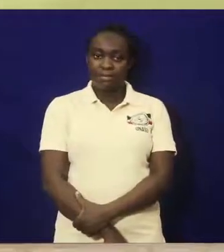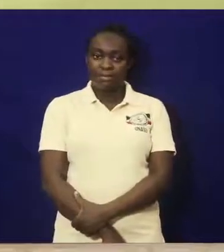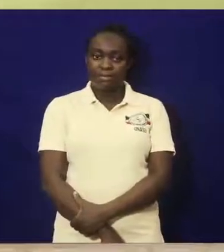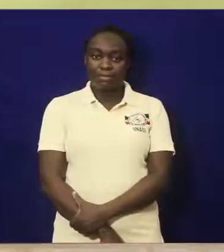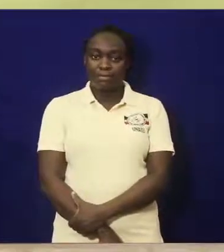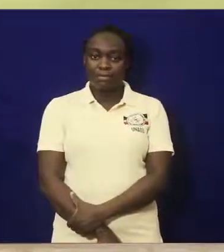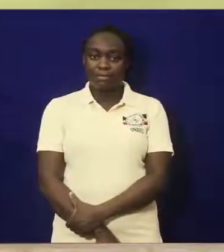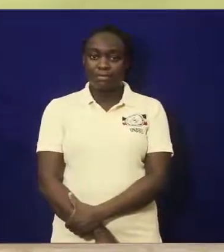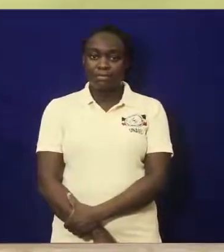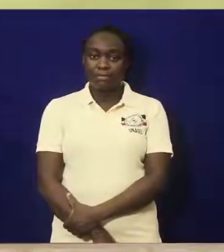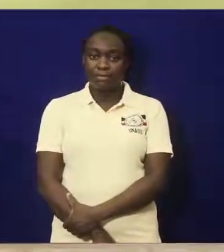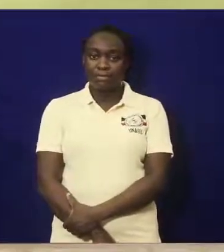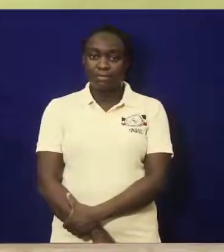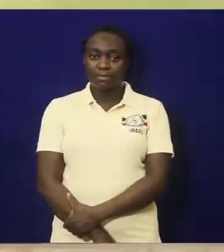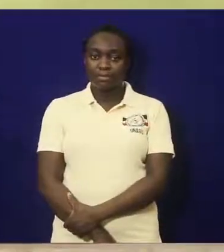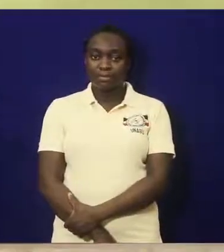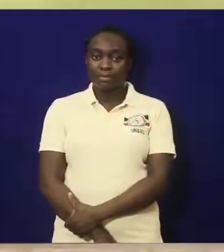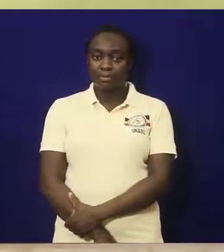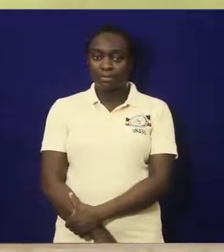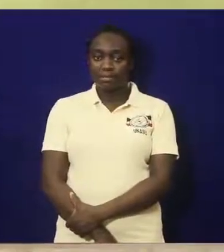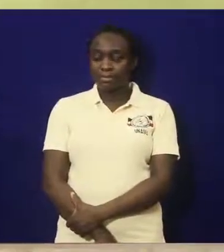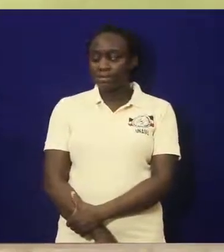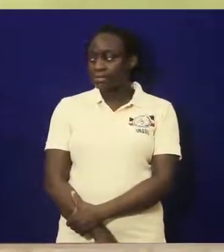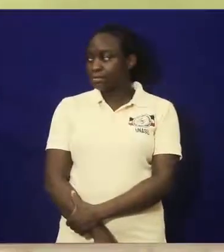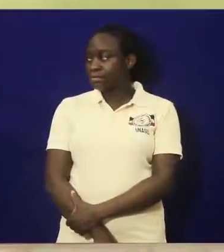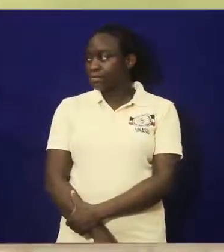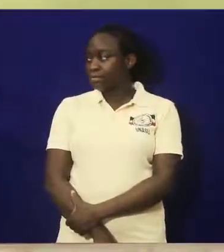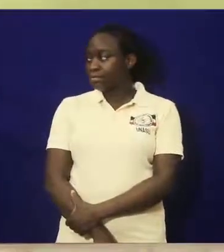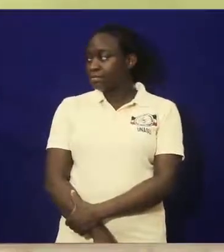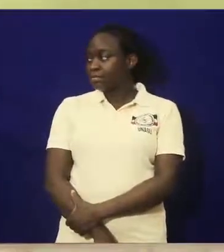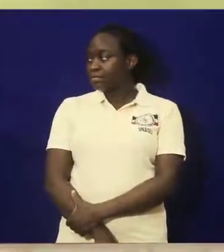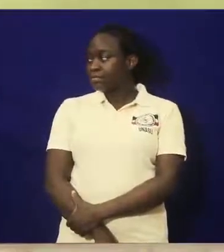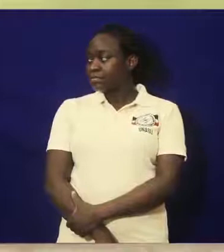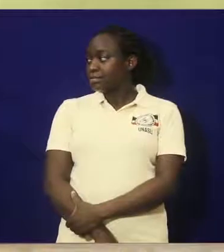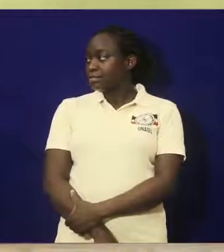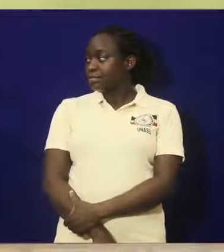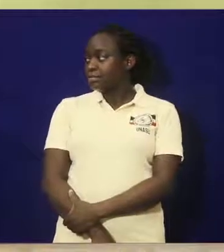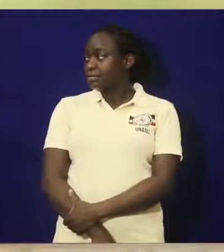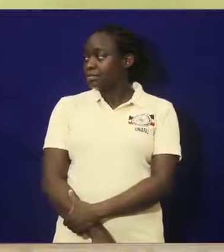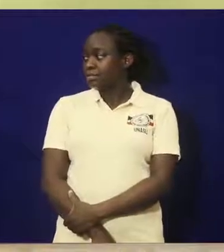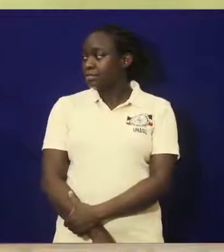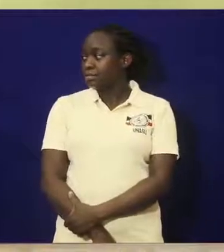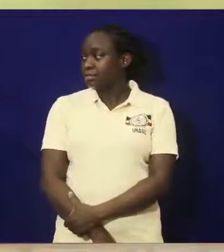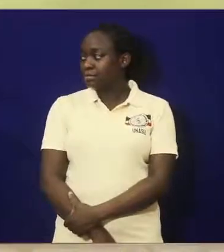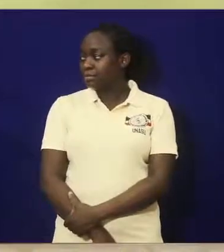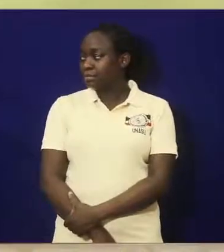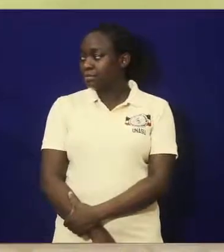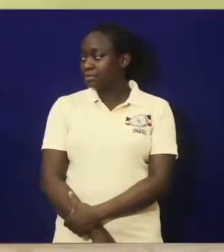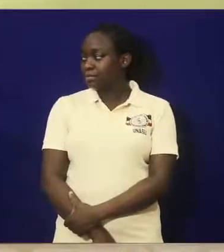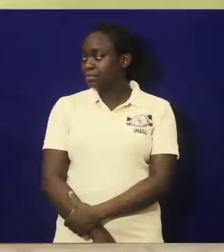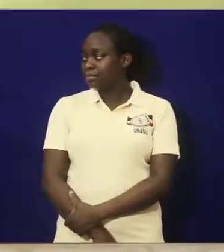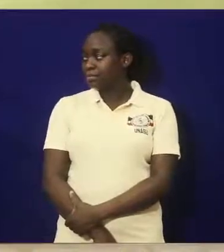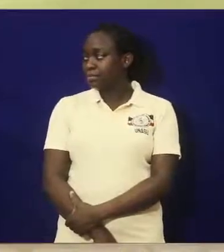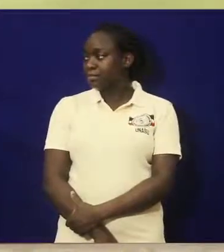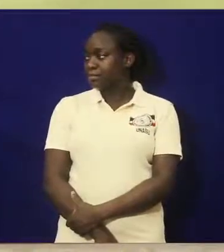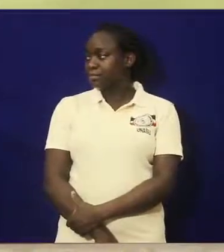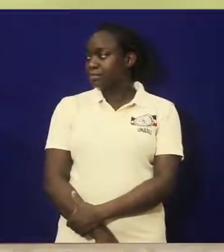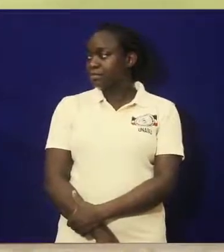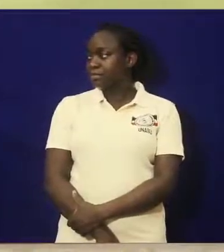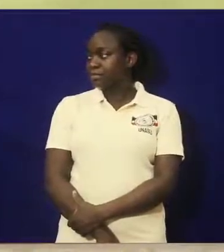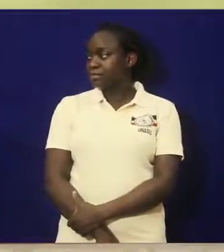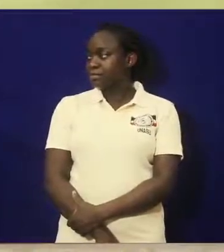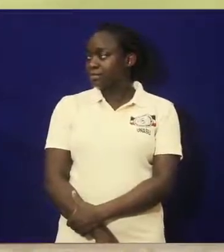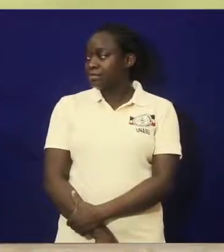guarding sepals. Pencil the stem of the flower to hold. Flowers